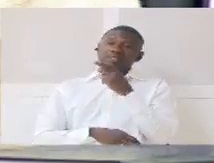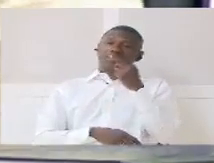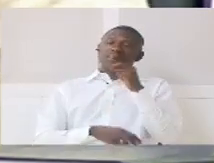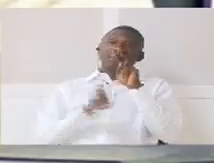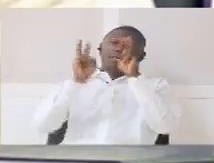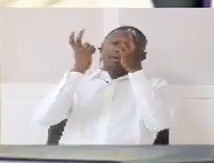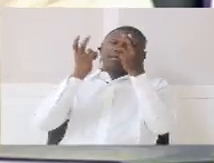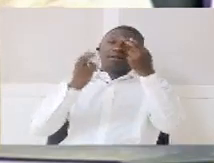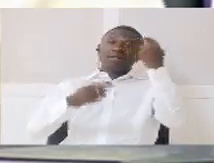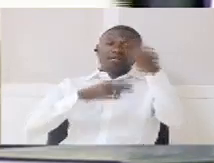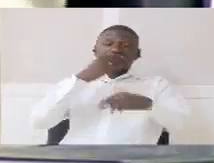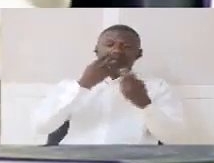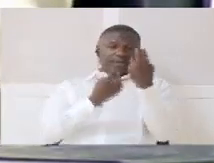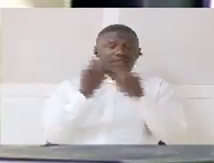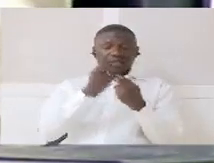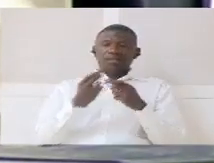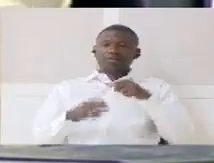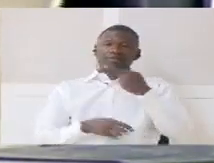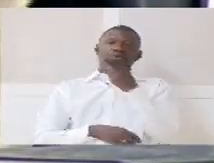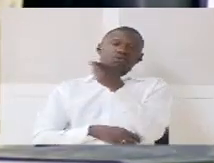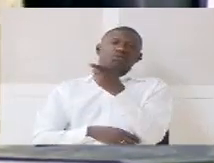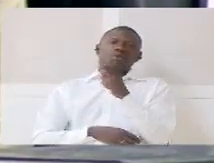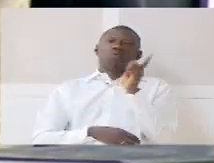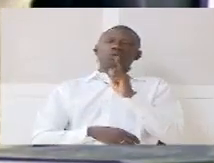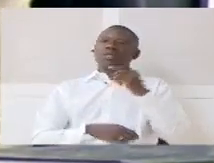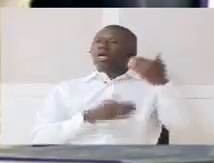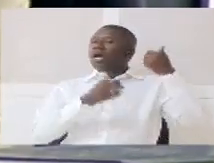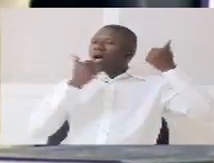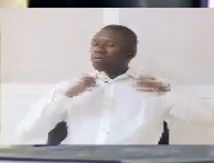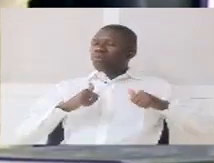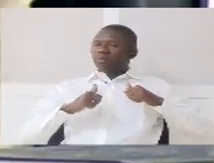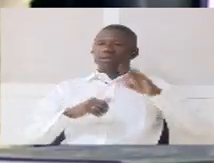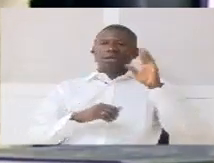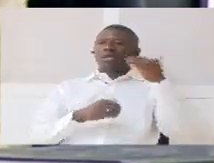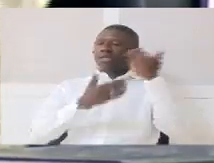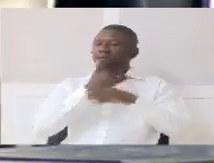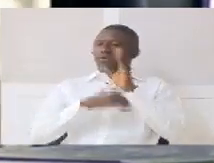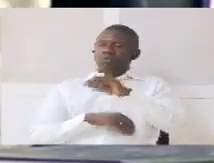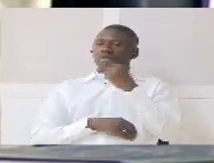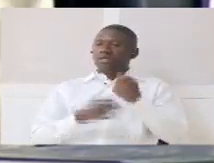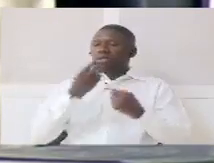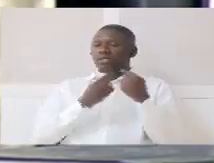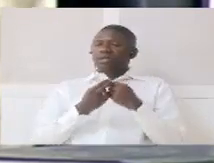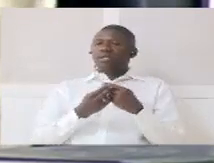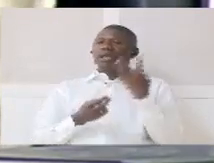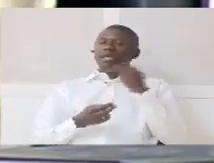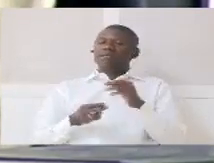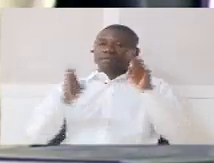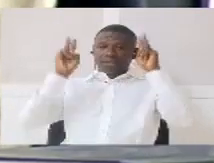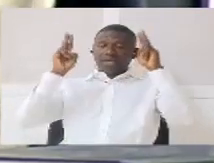this never again is for you. What has passed, don't do it again. Akanak. Don't do it. Ni yaya taketa wakono.